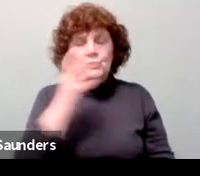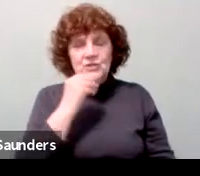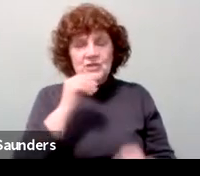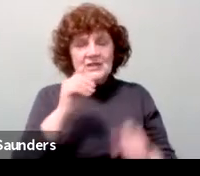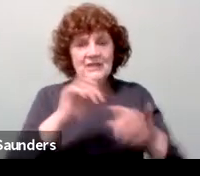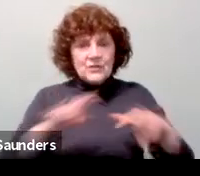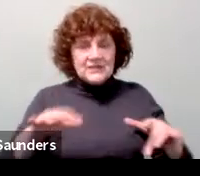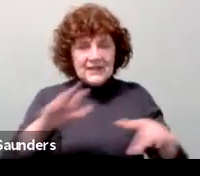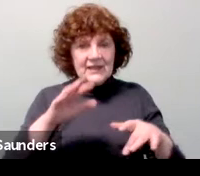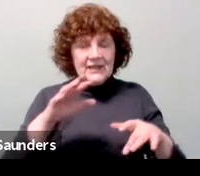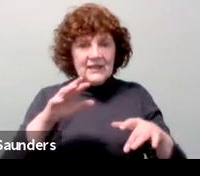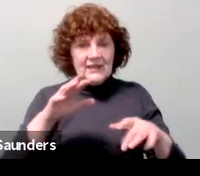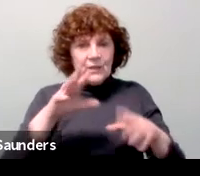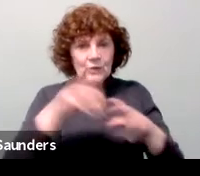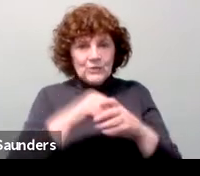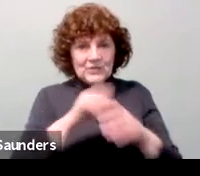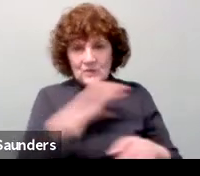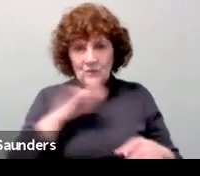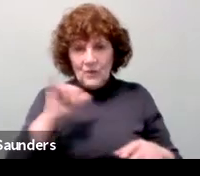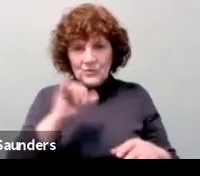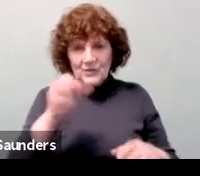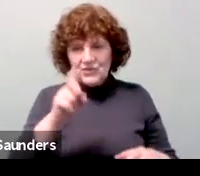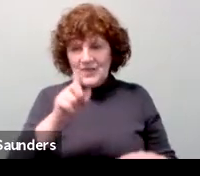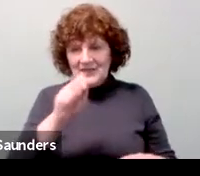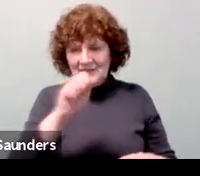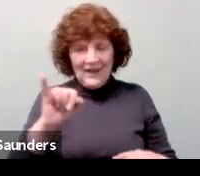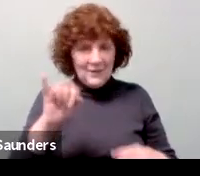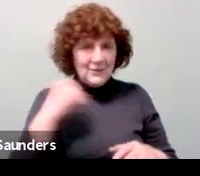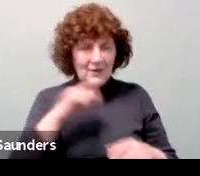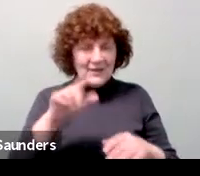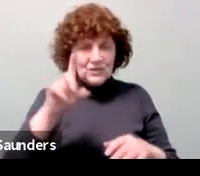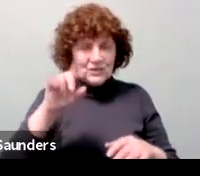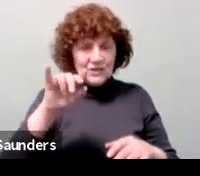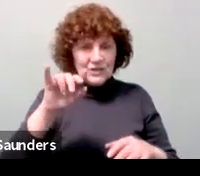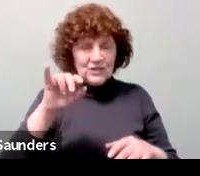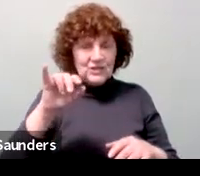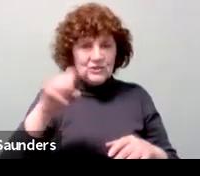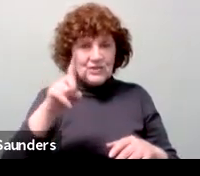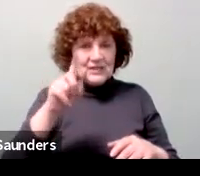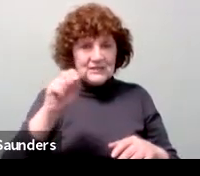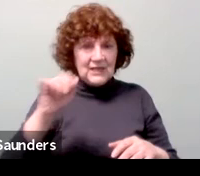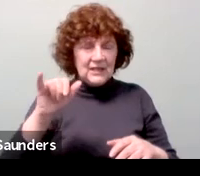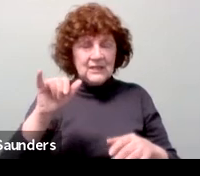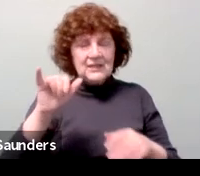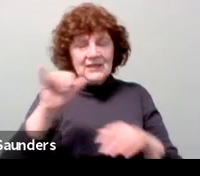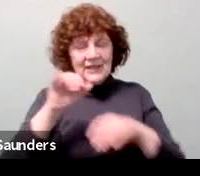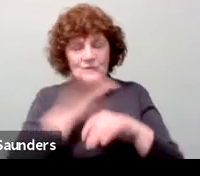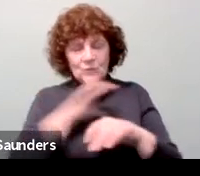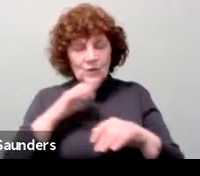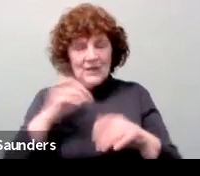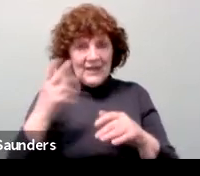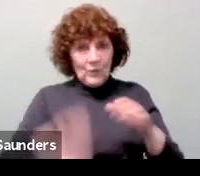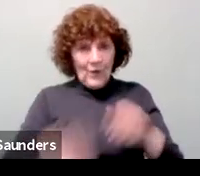Council, which is also known as the JEDI Council. He grew up steeped in Jewish organizations and